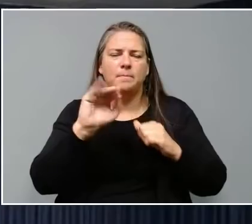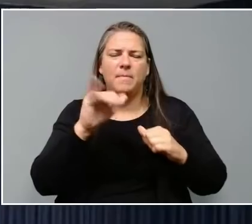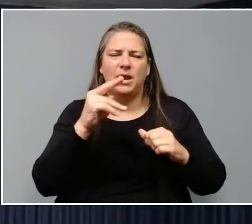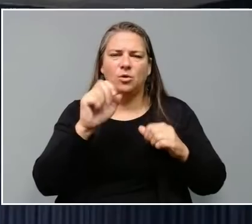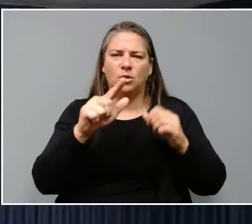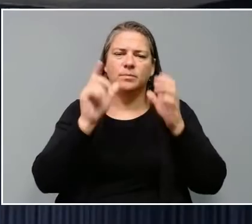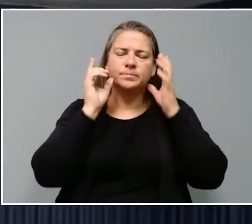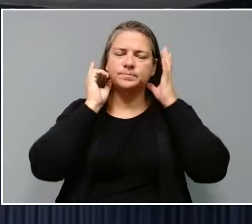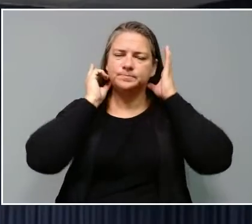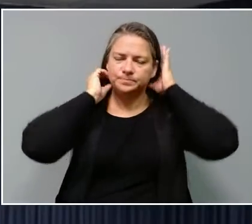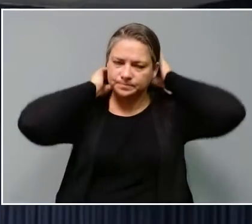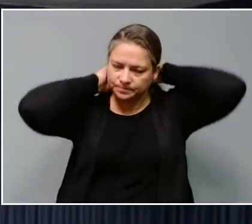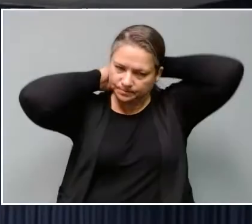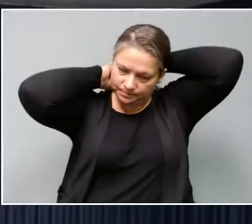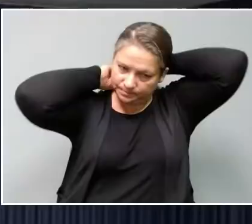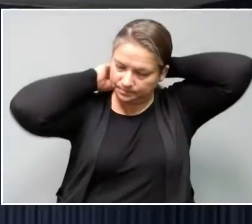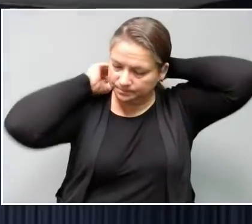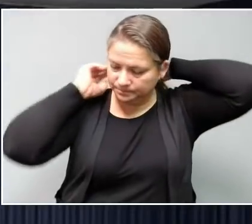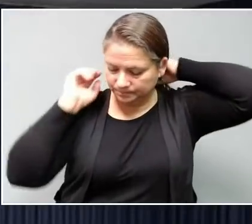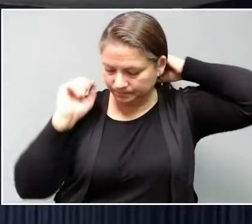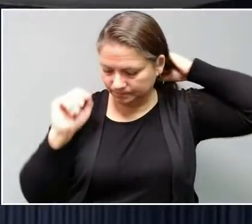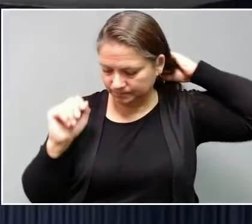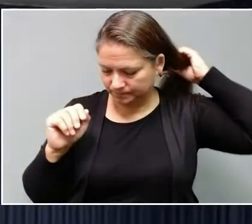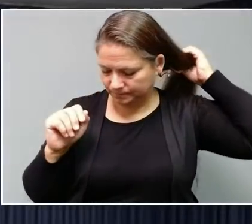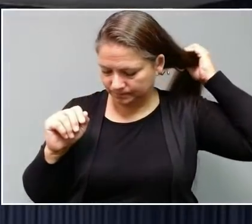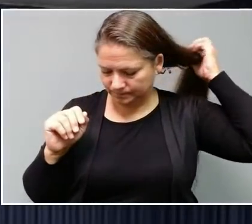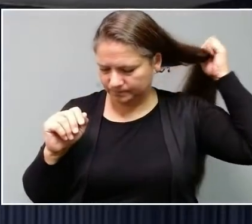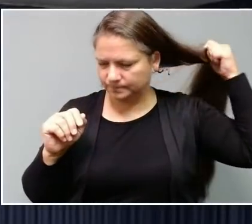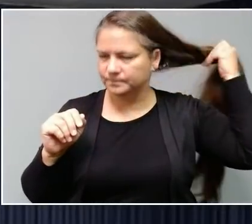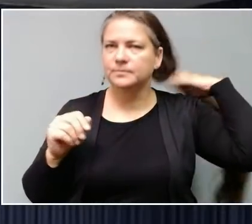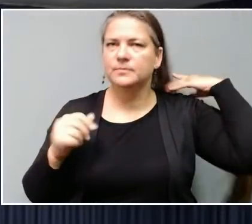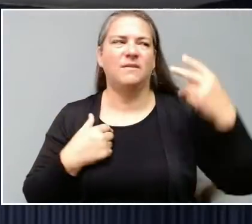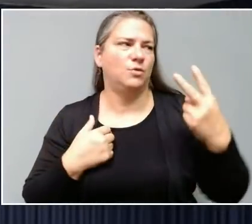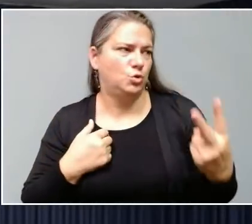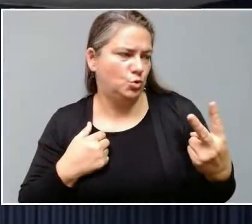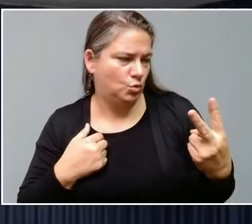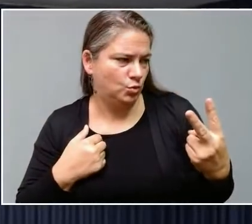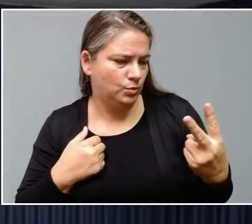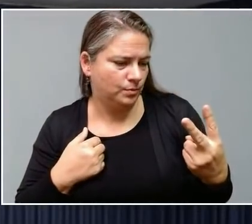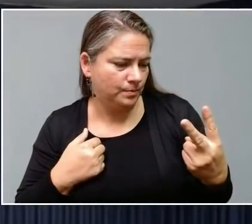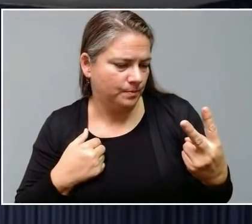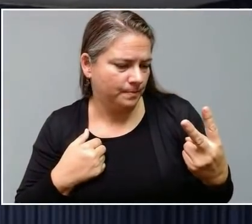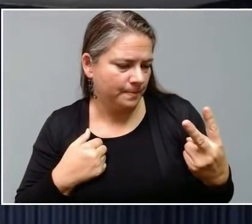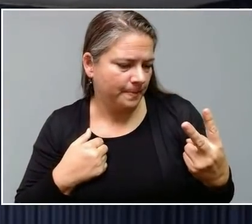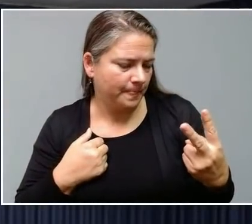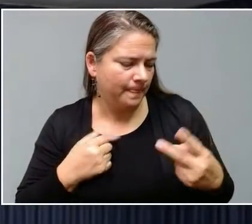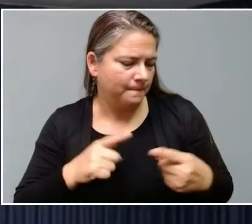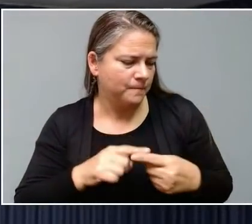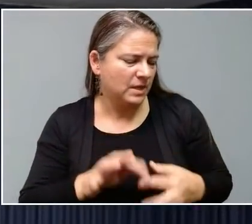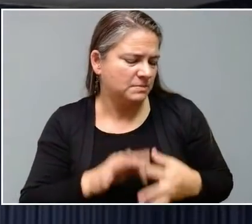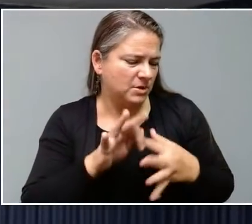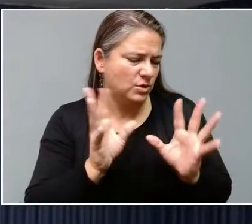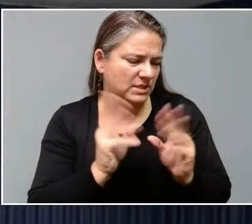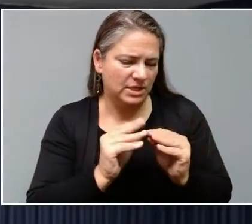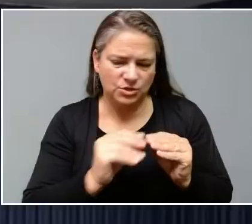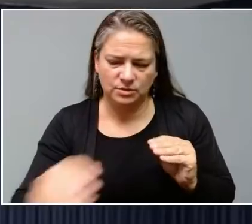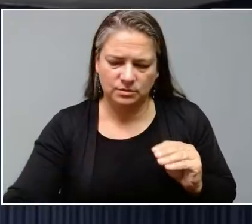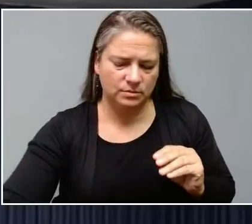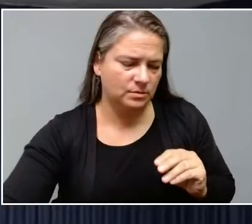WLAX. 2 quick ones, if I may. Special session. Are you